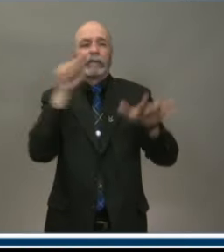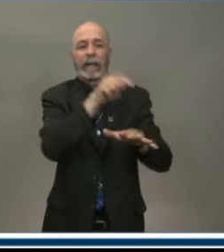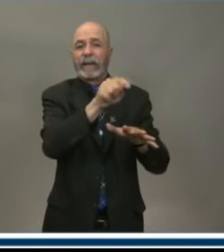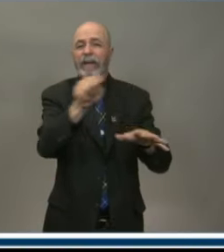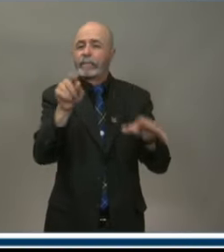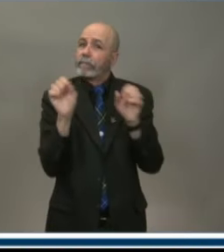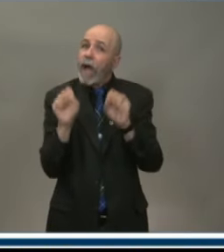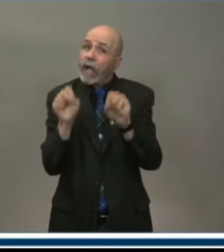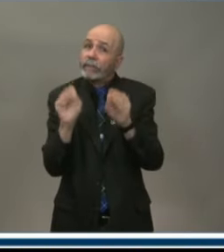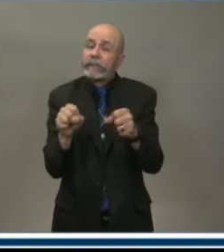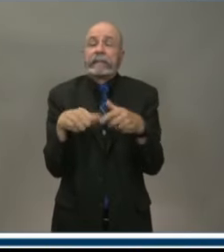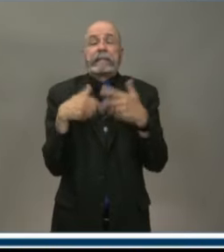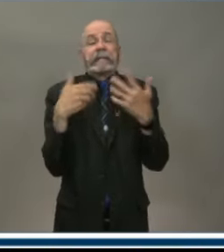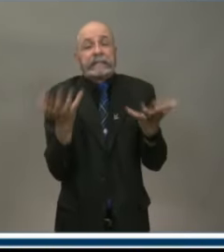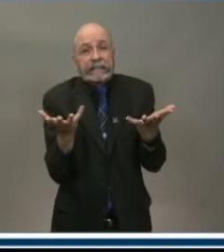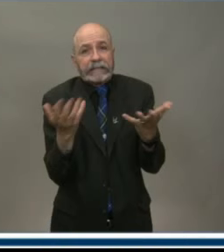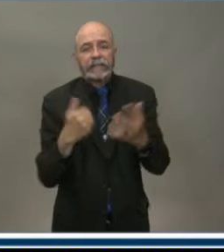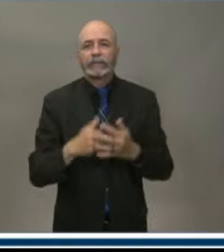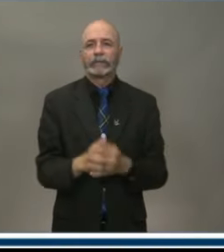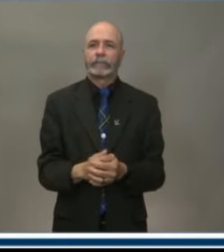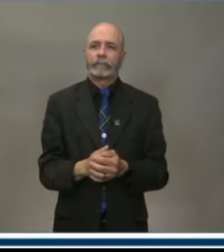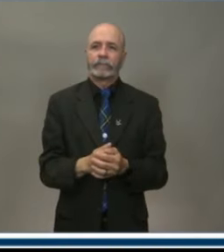population.